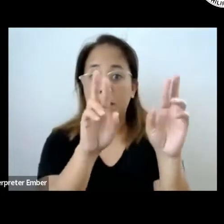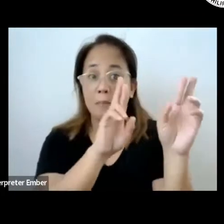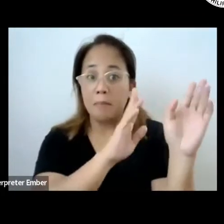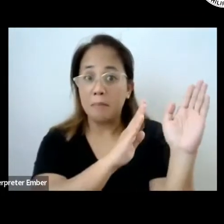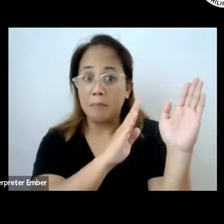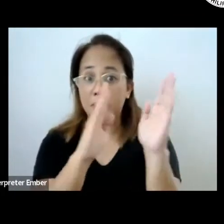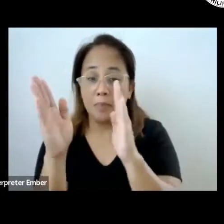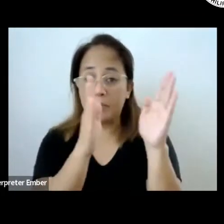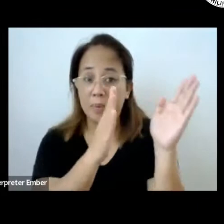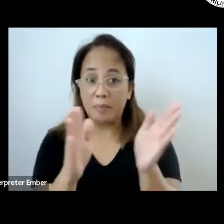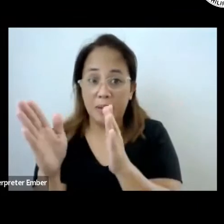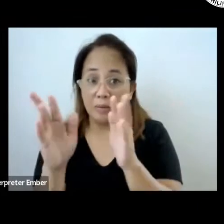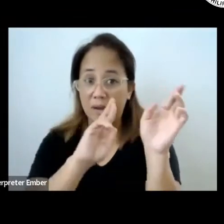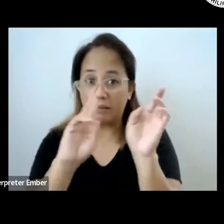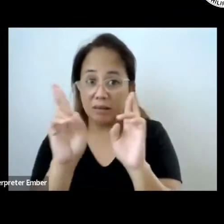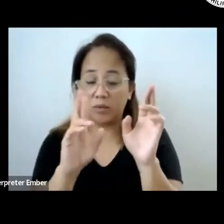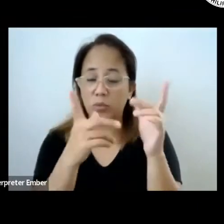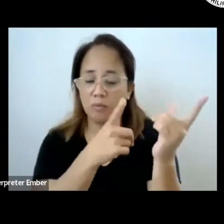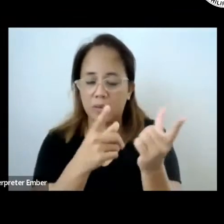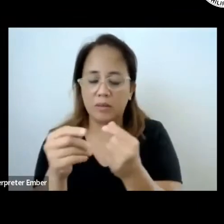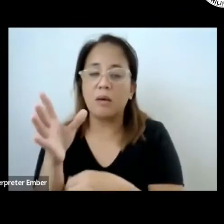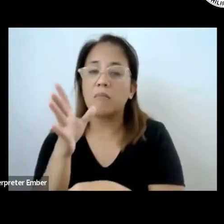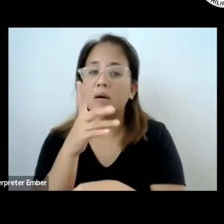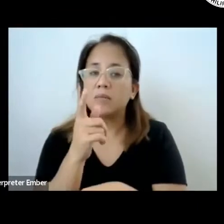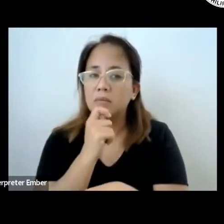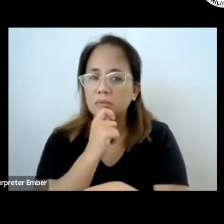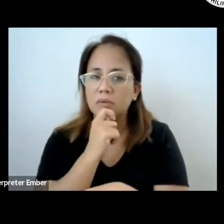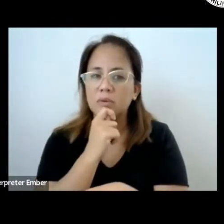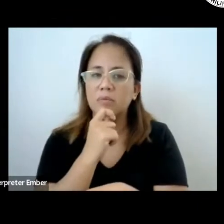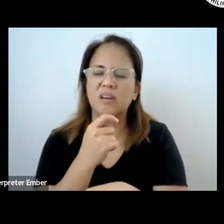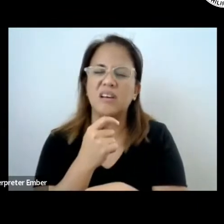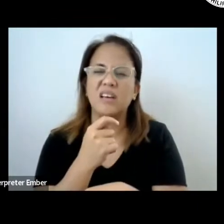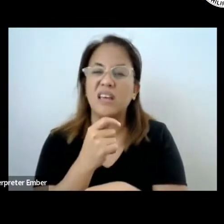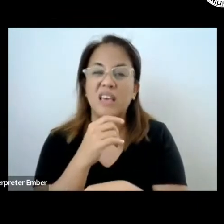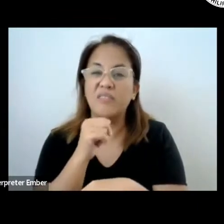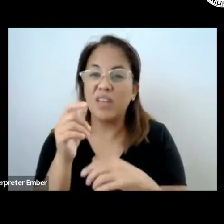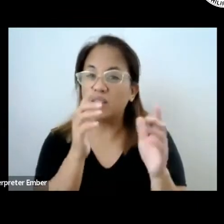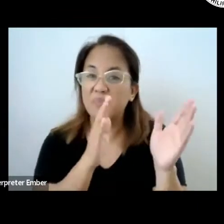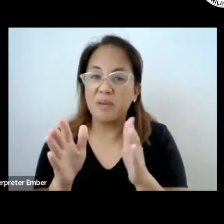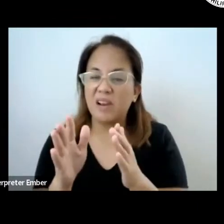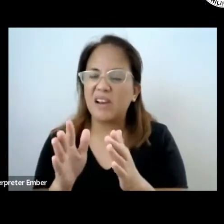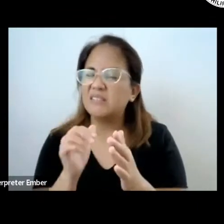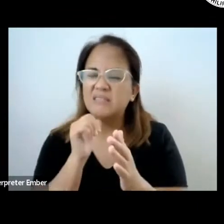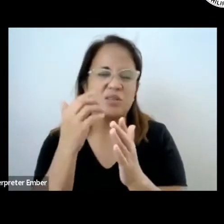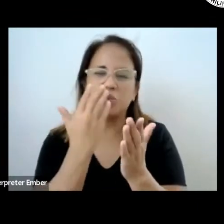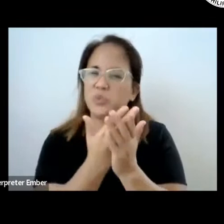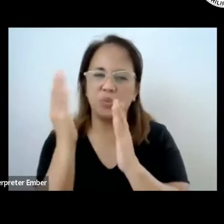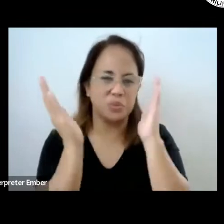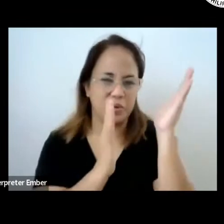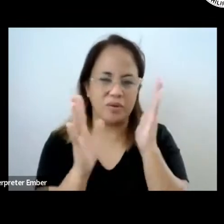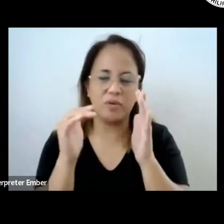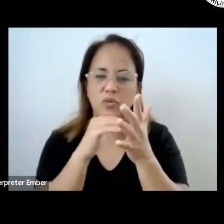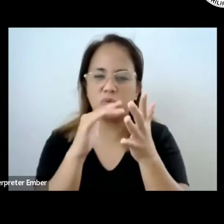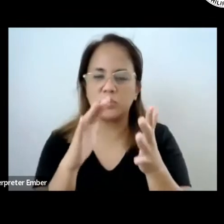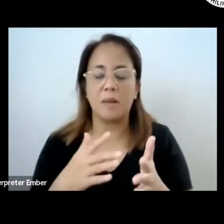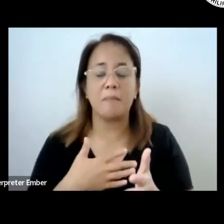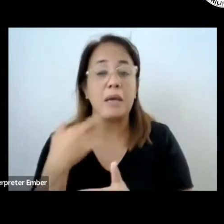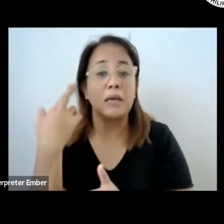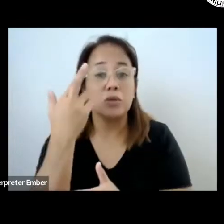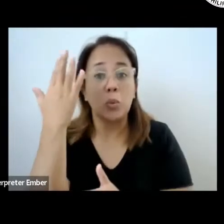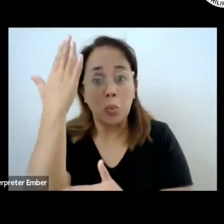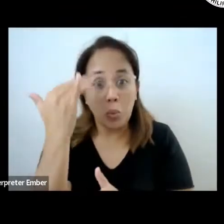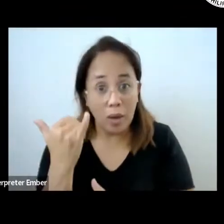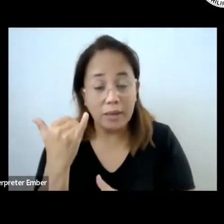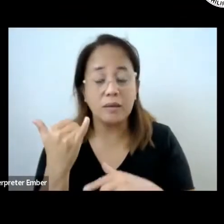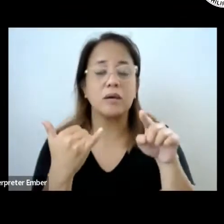mother tongue, it may not be of good service to our students. My reason under the bill is, first,